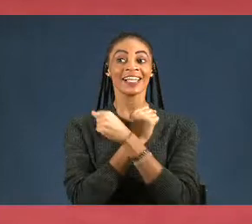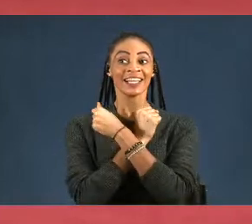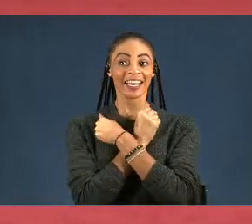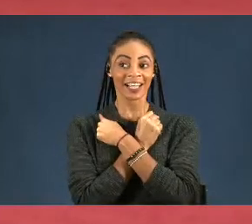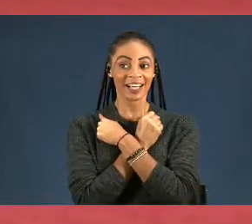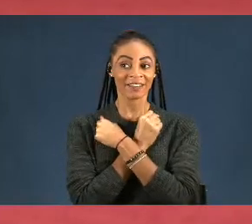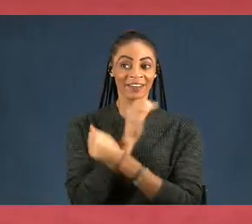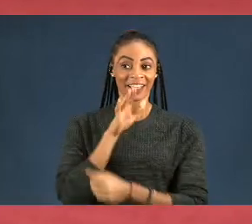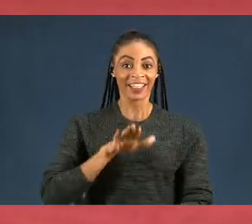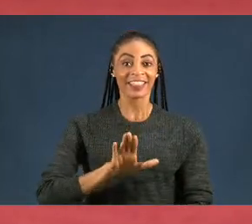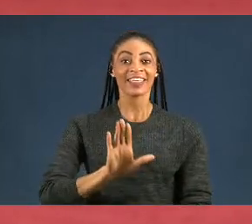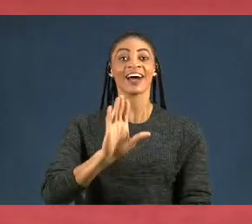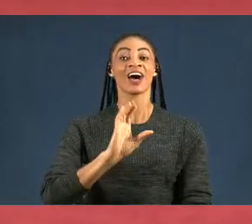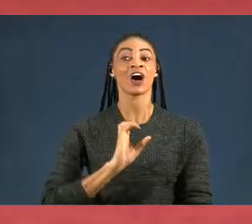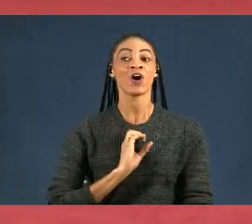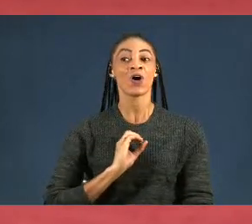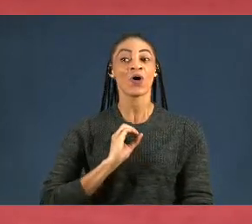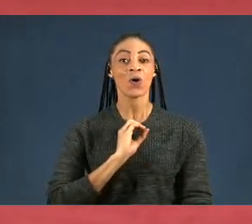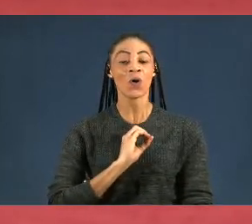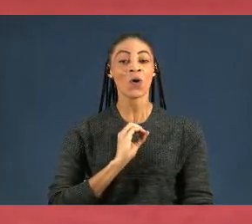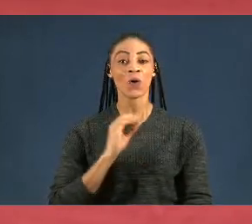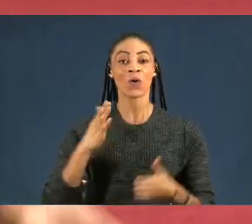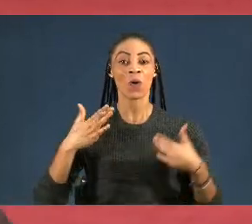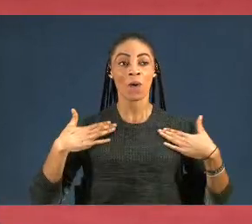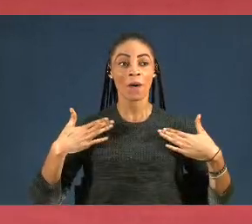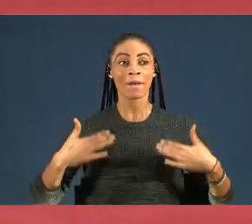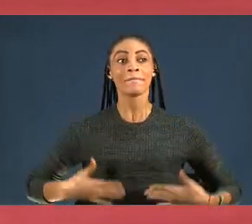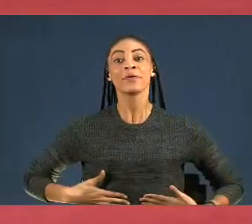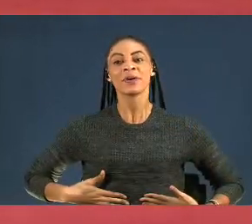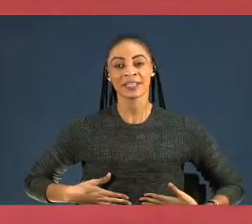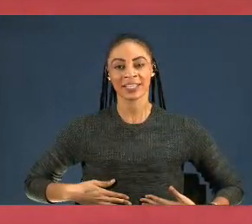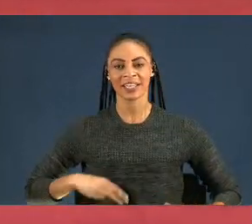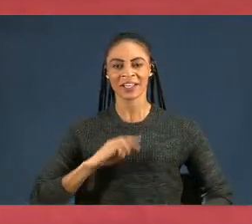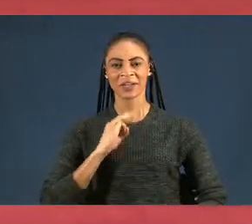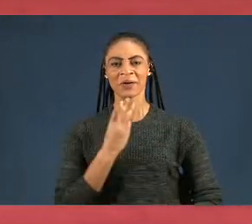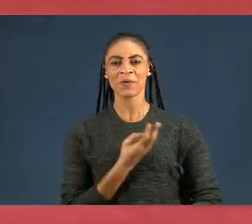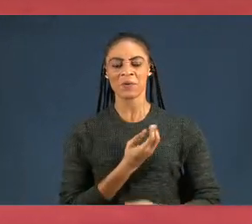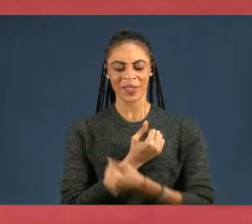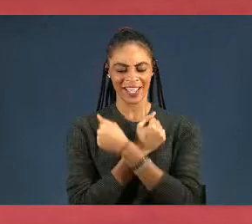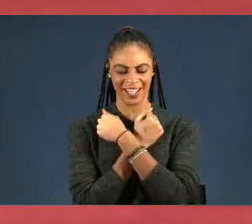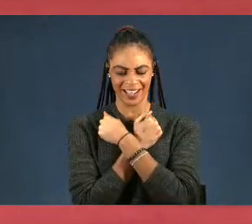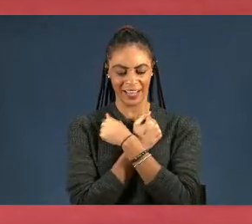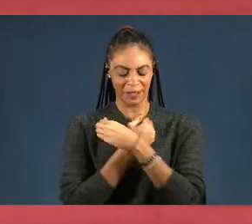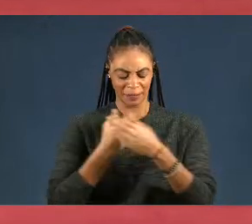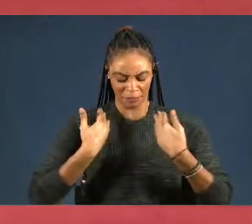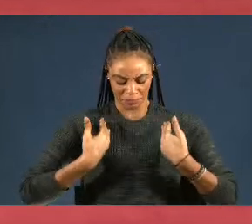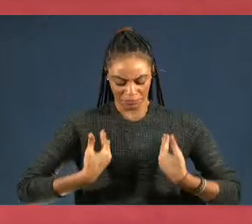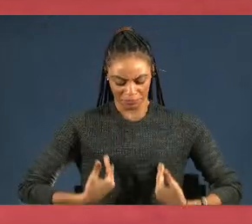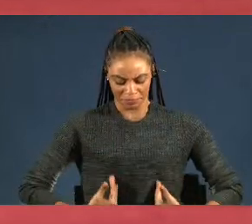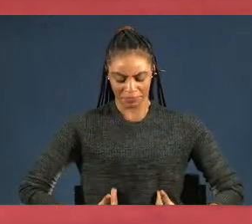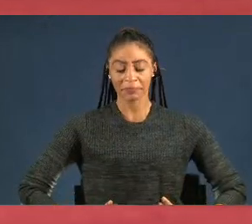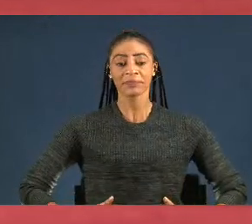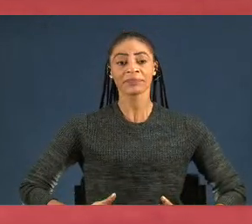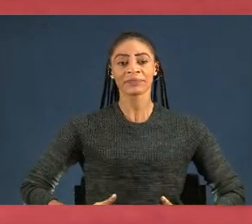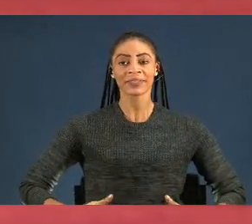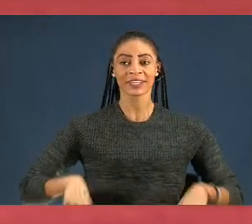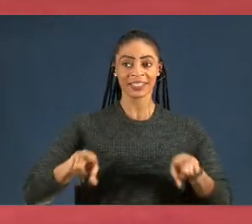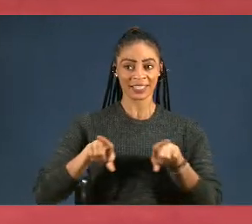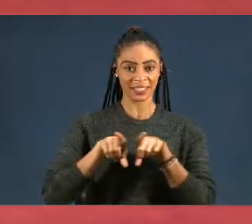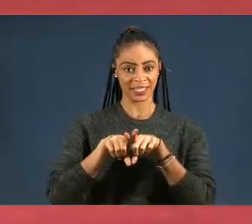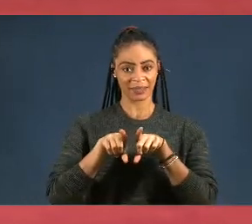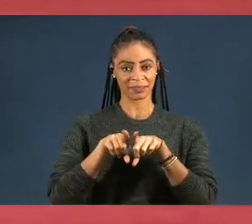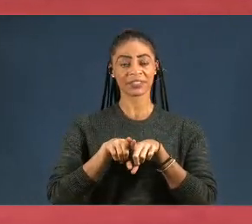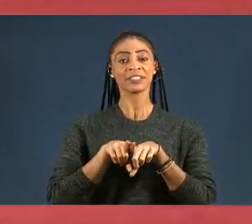bodies. Love. Love as your own. You know how we love our own bodies? We love our own bodies. The way they love their own body. The way you love your own